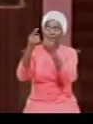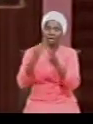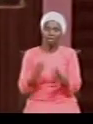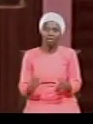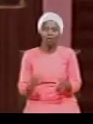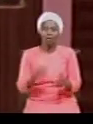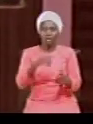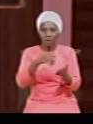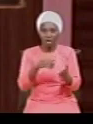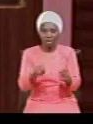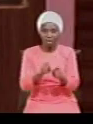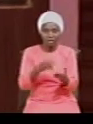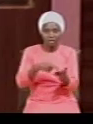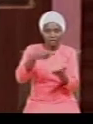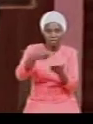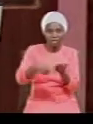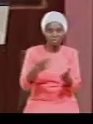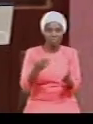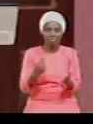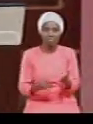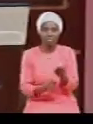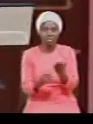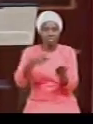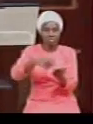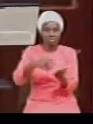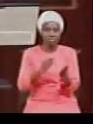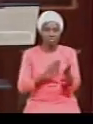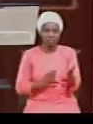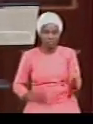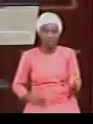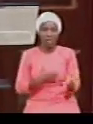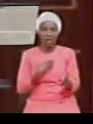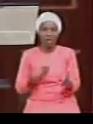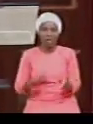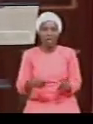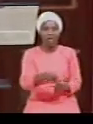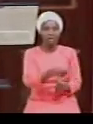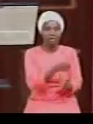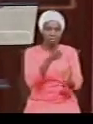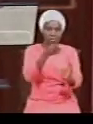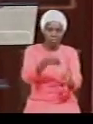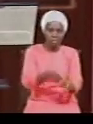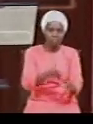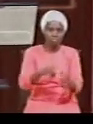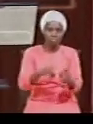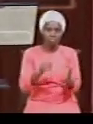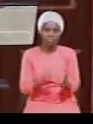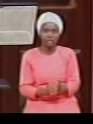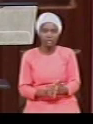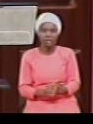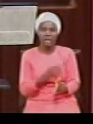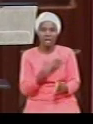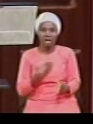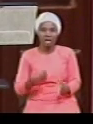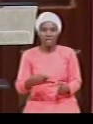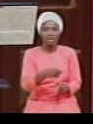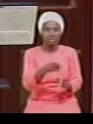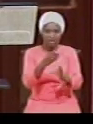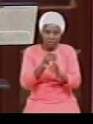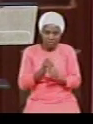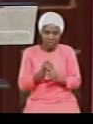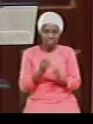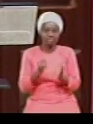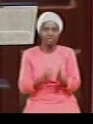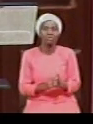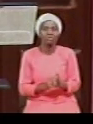as a result of the resurrection of Christ, and they plugged into that, and they received